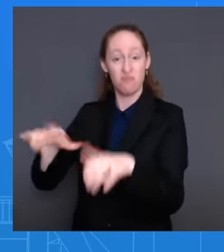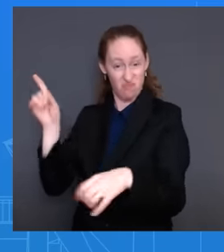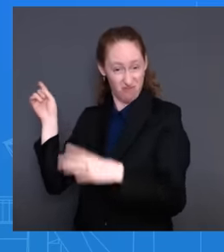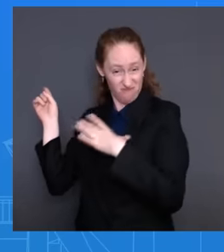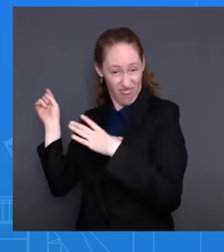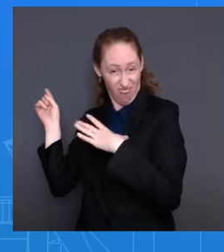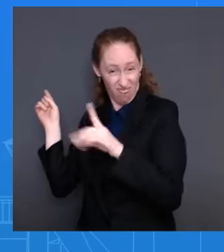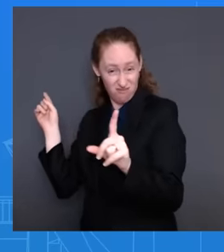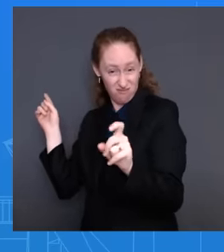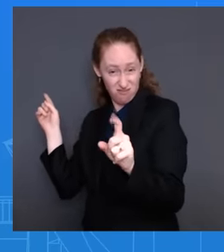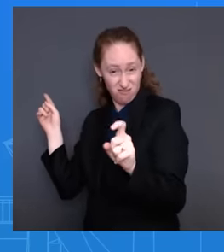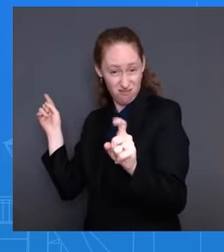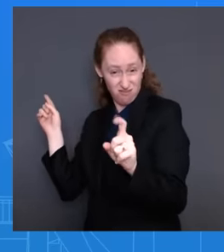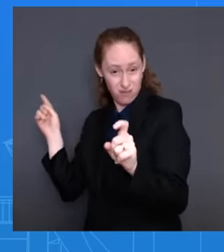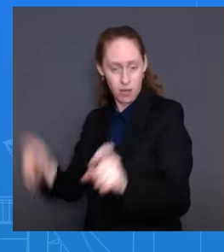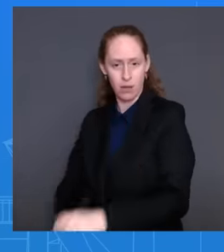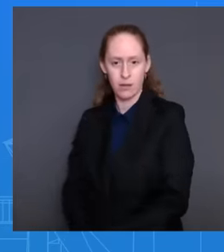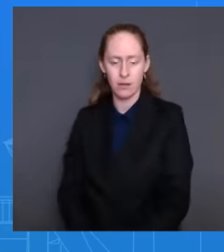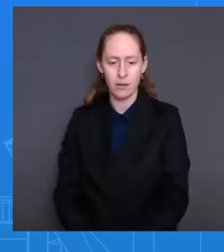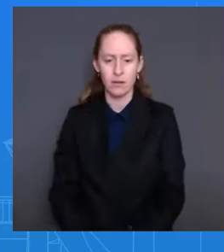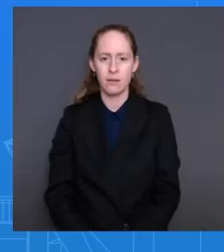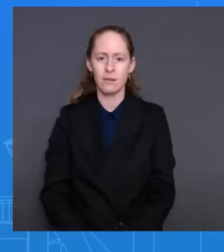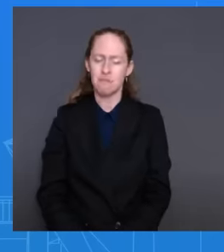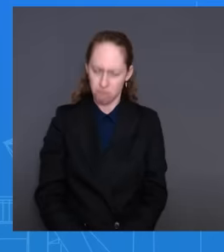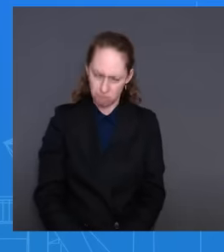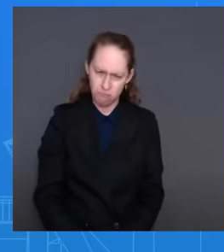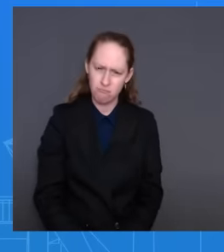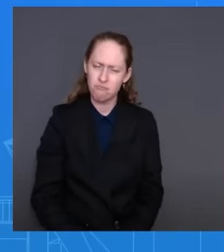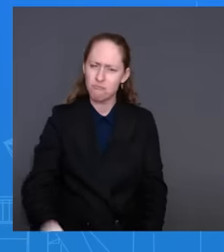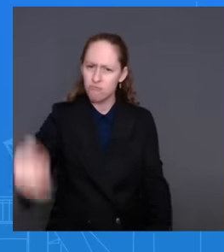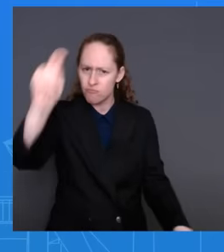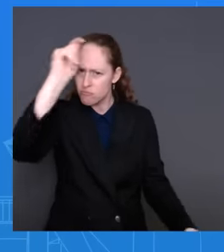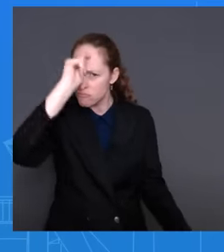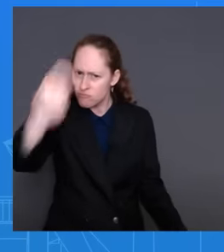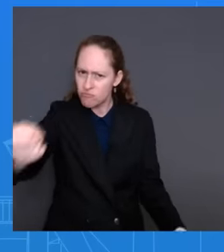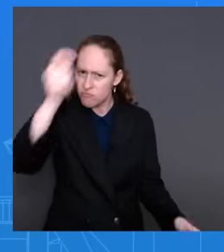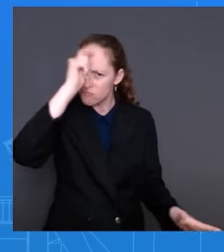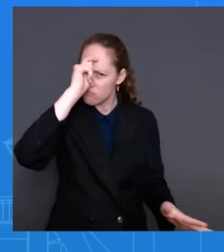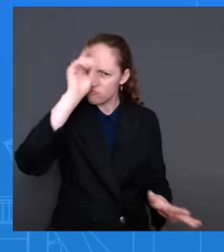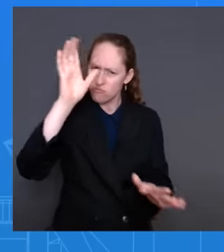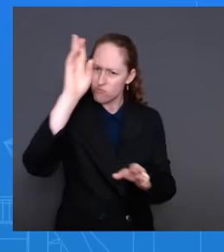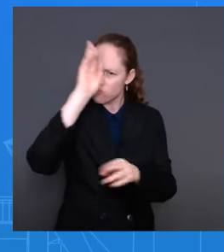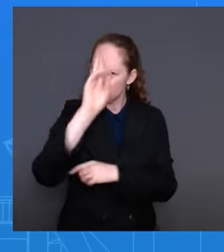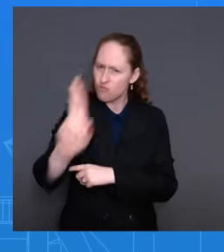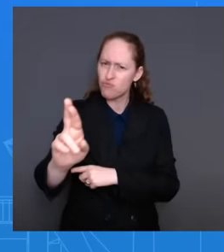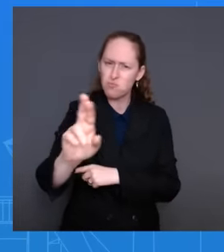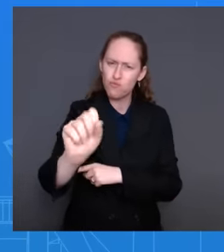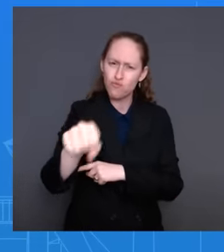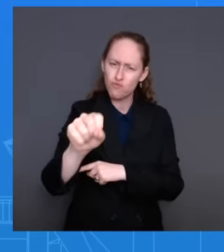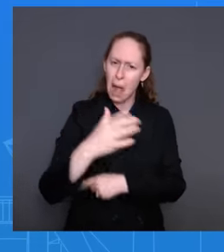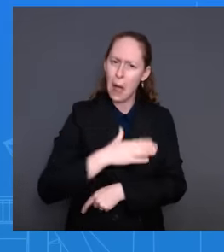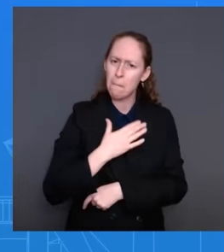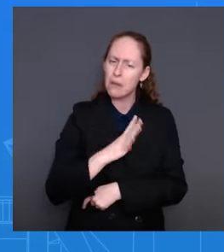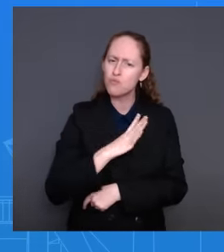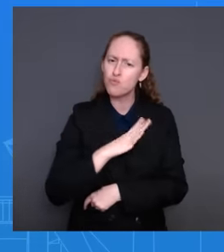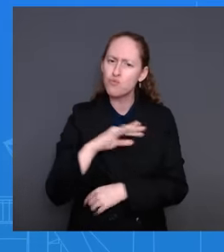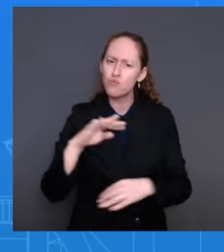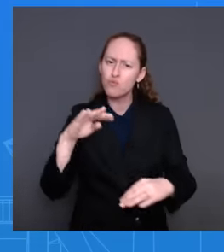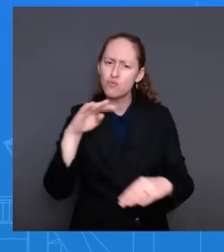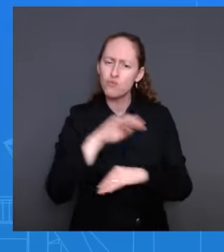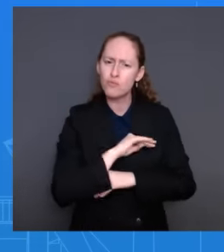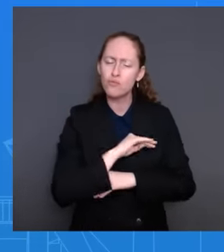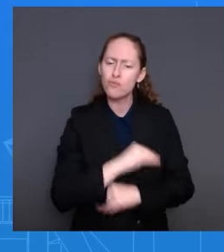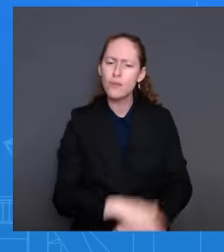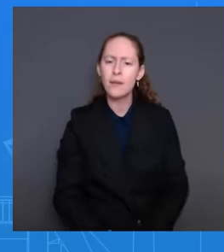he has confidence in the people that he has nominated. He is grateful to the Senate to confirming 4 of his